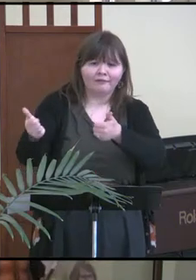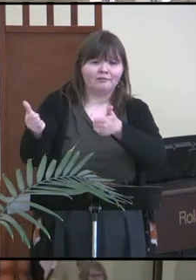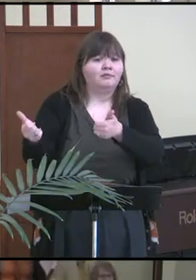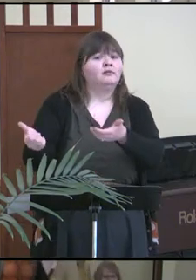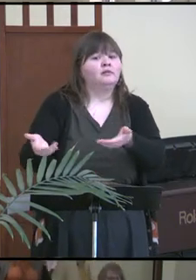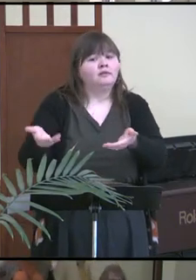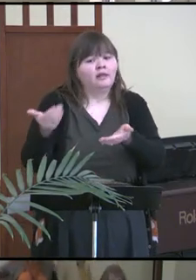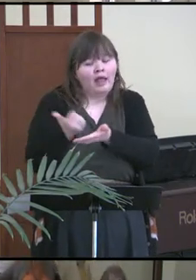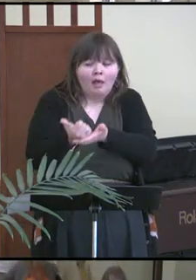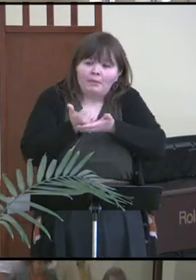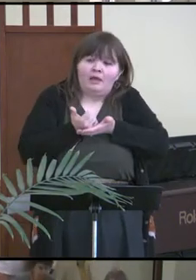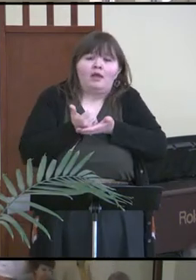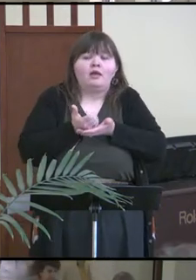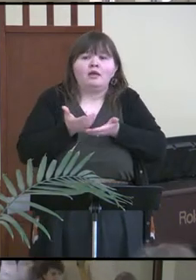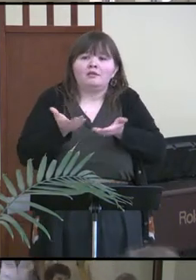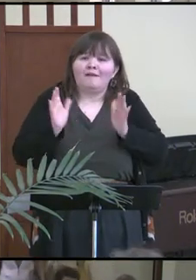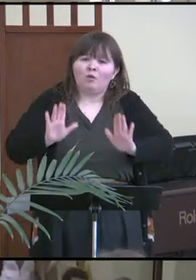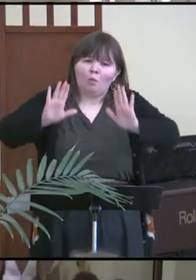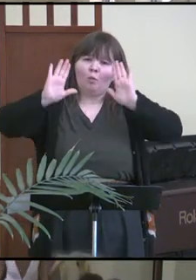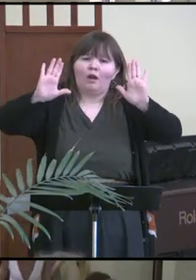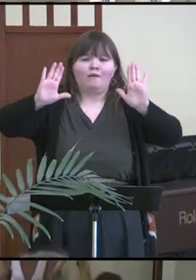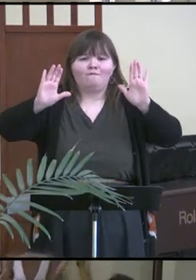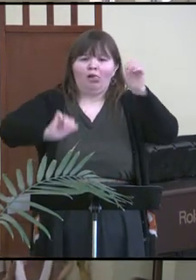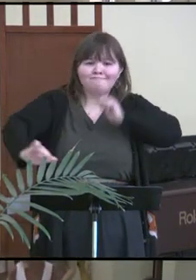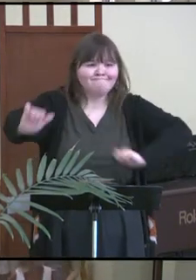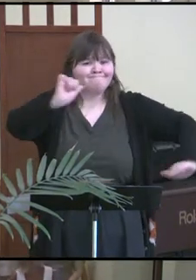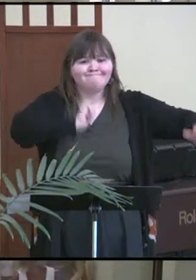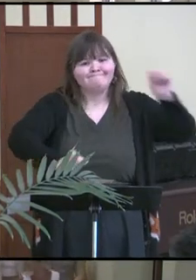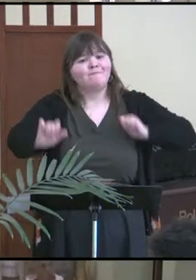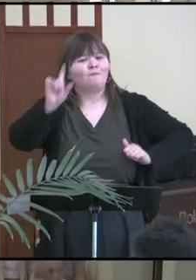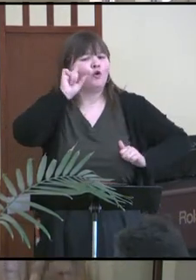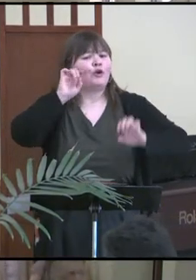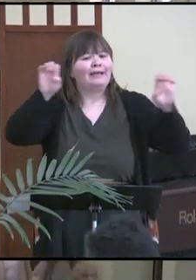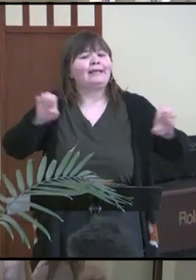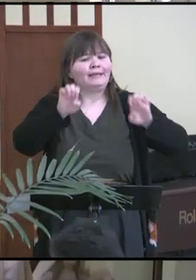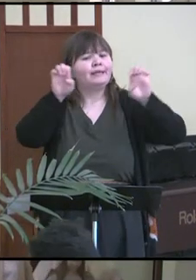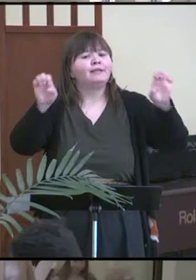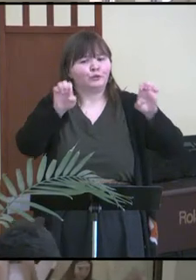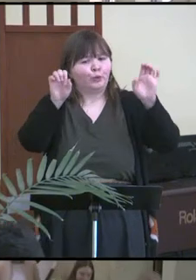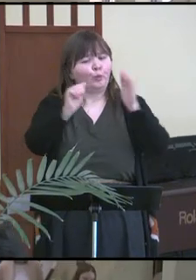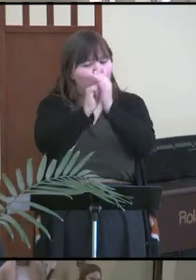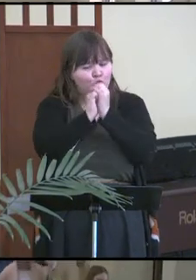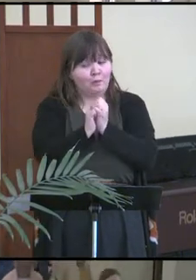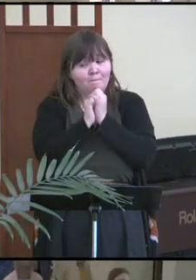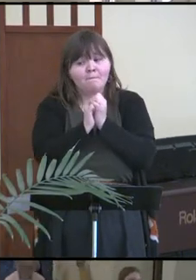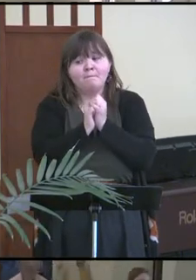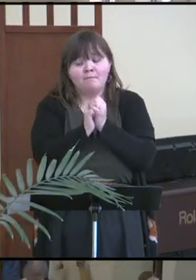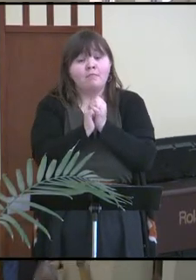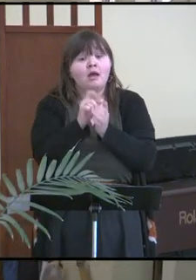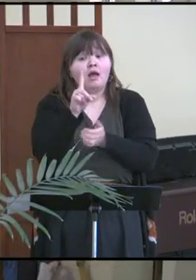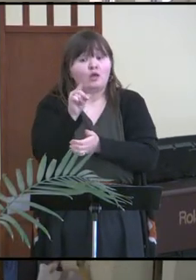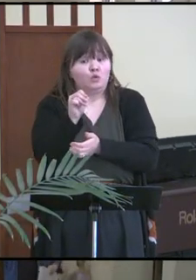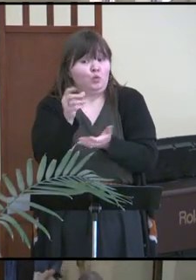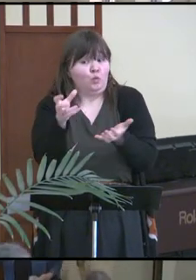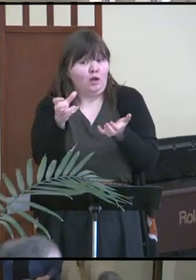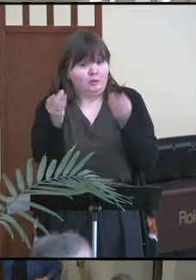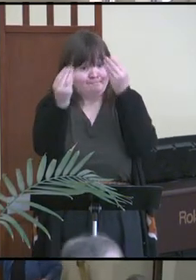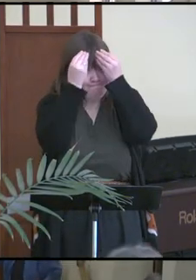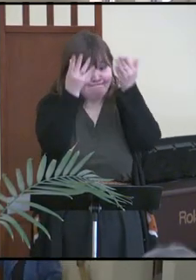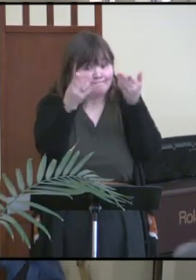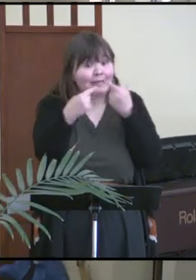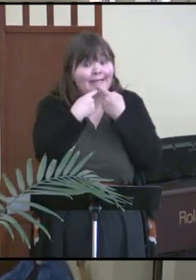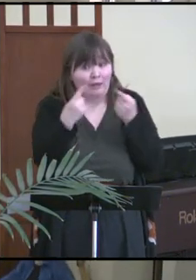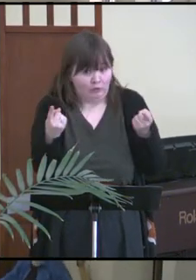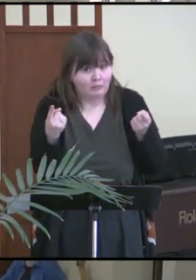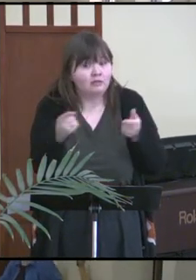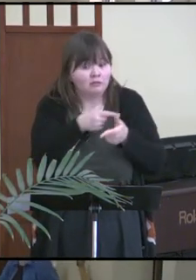bring a wonderful production to our Easter worship. I do want to make a couple of announcements, and then I'll